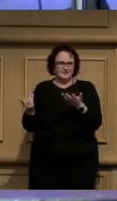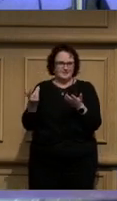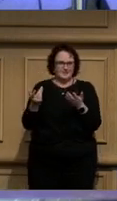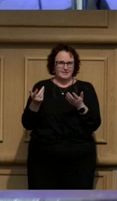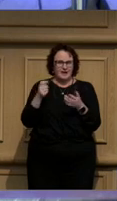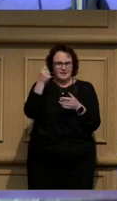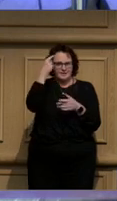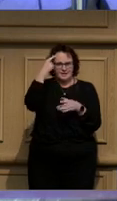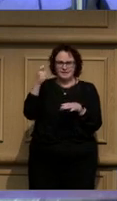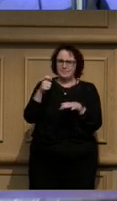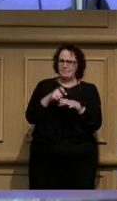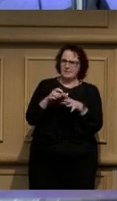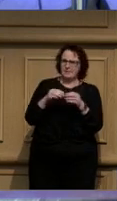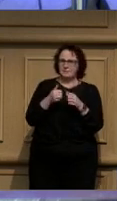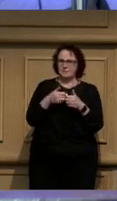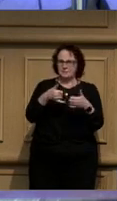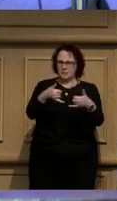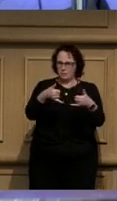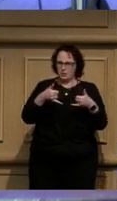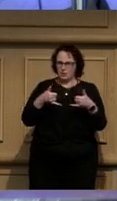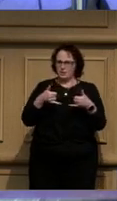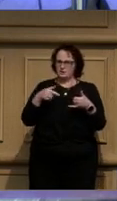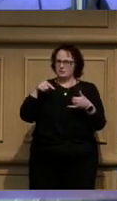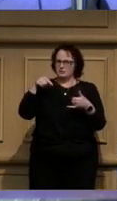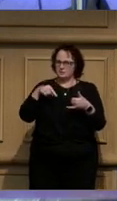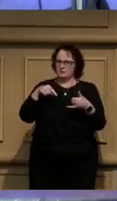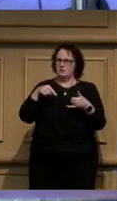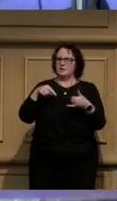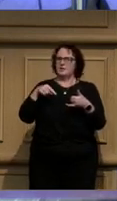the best thing about this award is being the sort of community